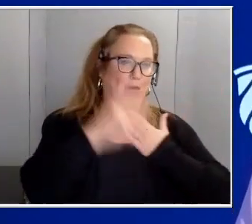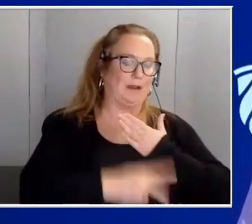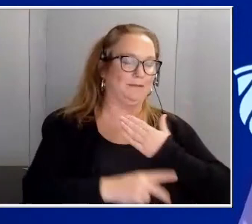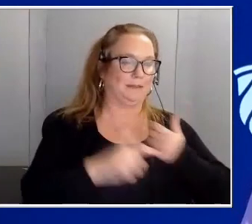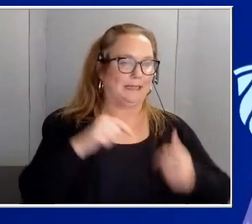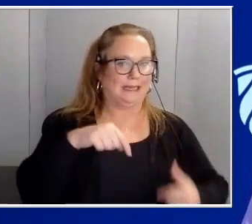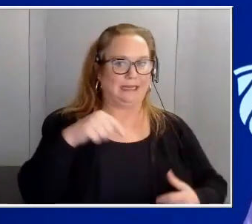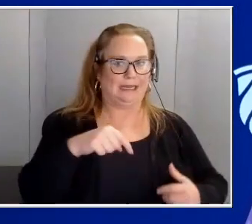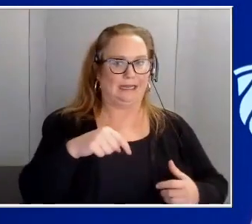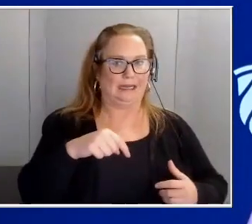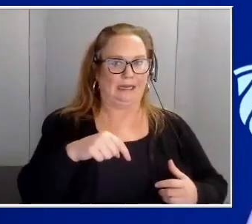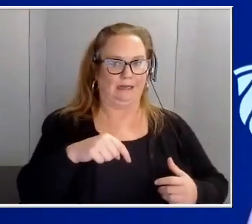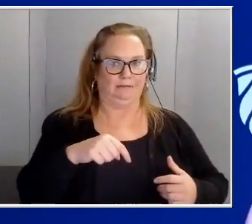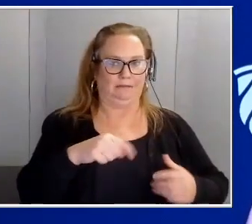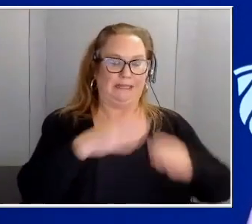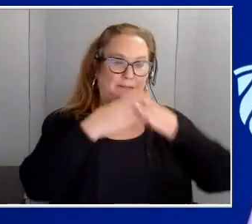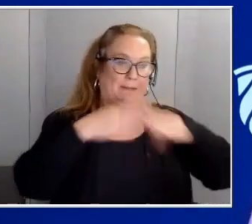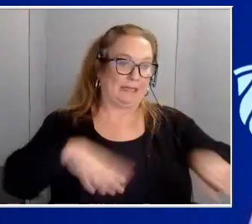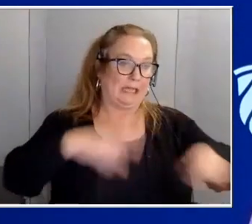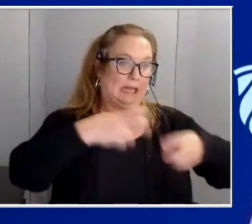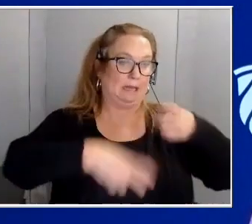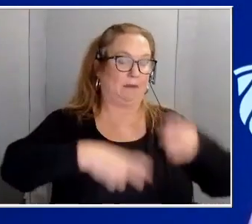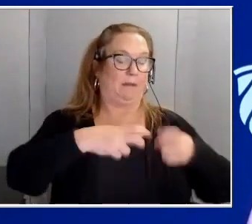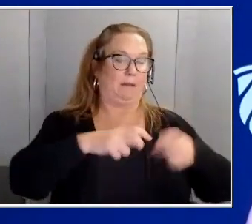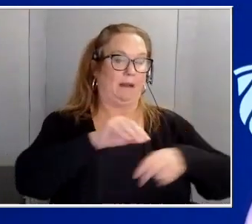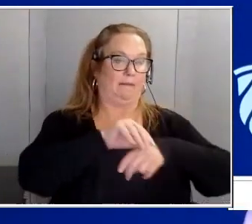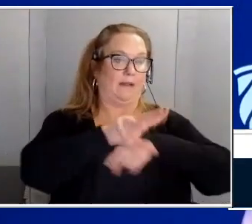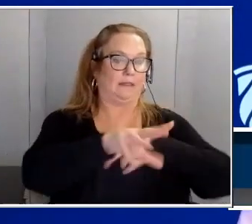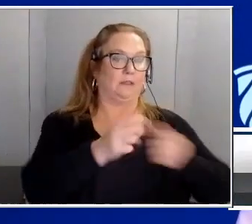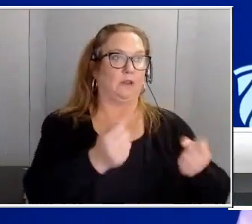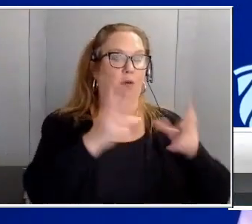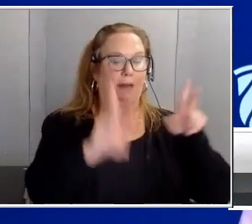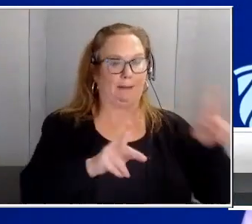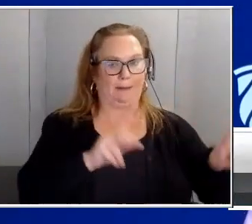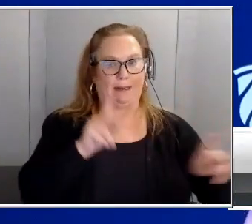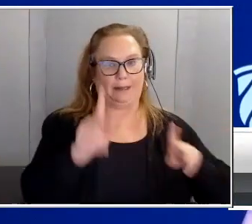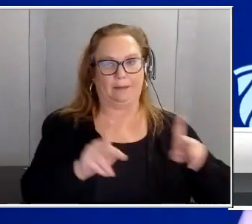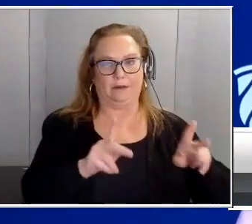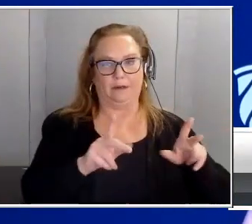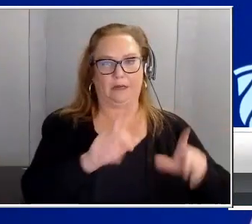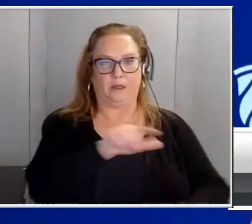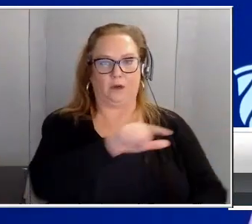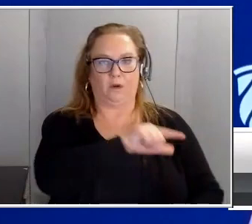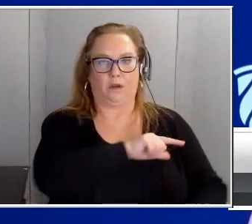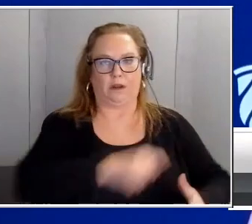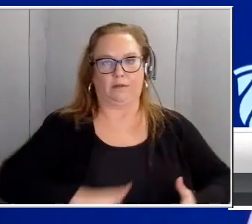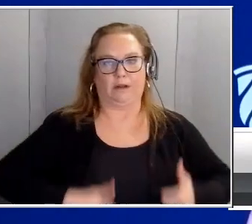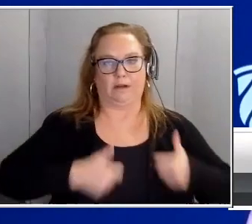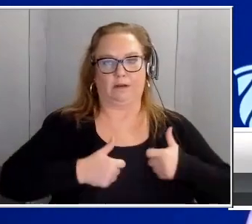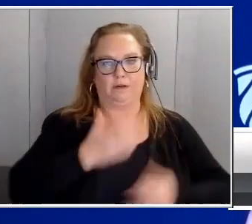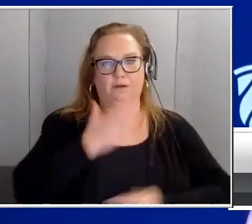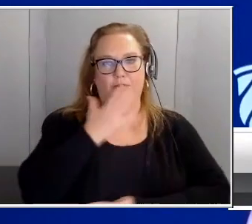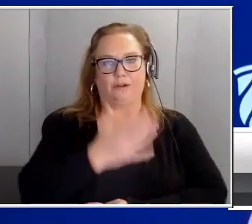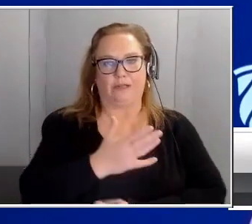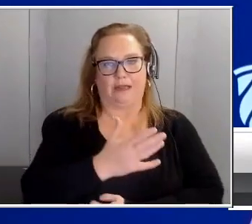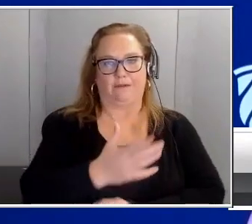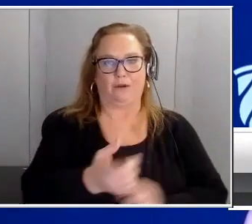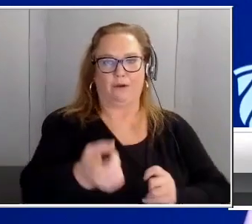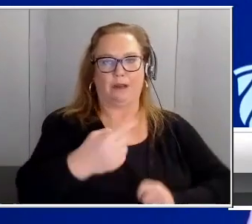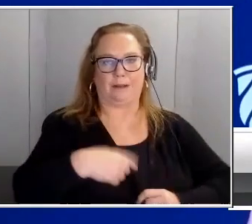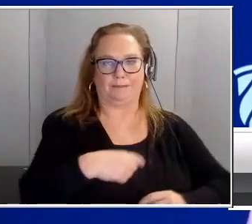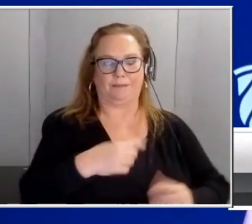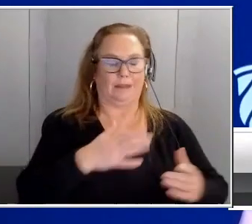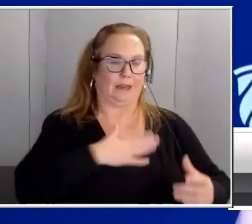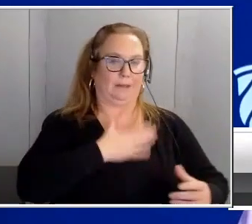might be a silent problem that affects so many people and their quality of life. It was good to have everybody on, and it's glad to know that there